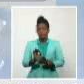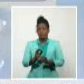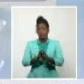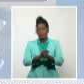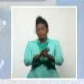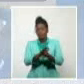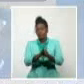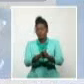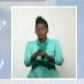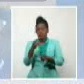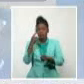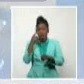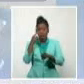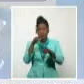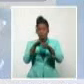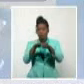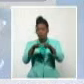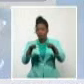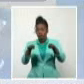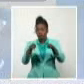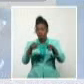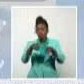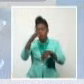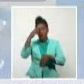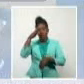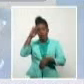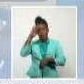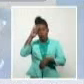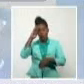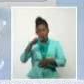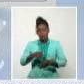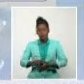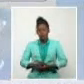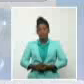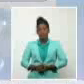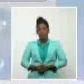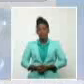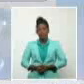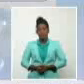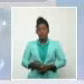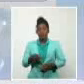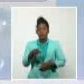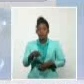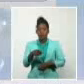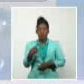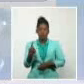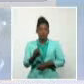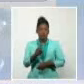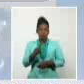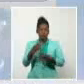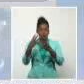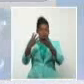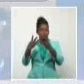98.6% of those people admitted diagnosed with COVID-19